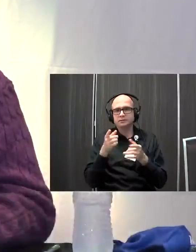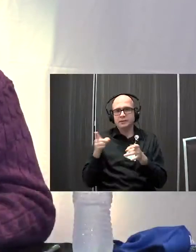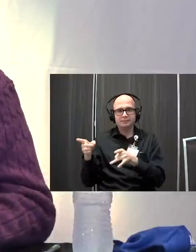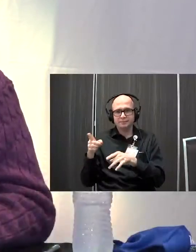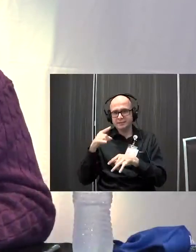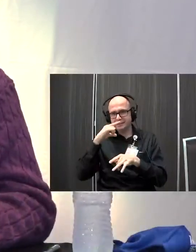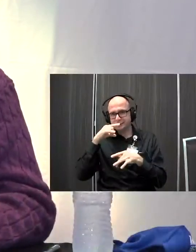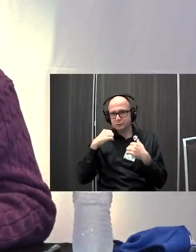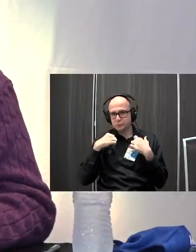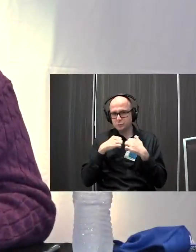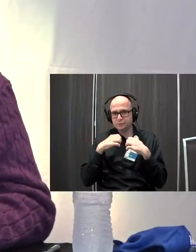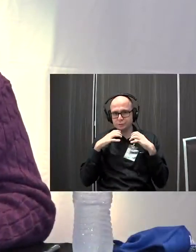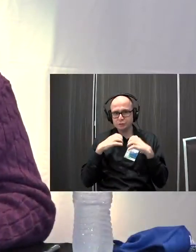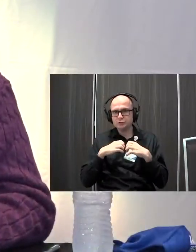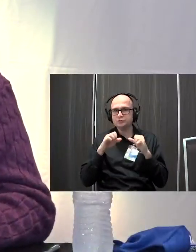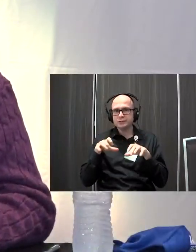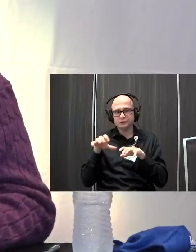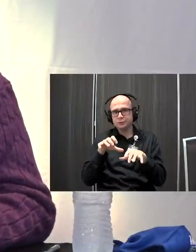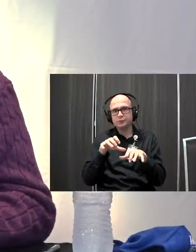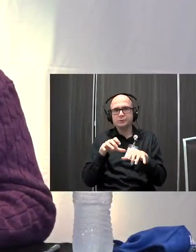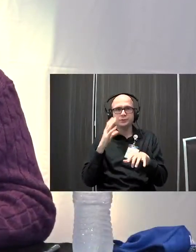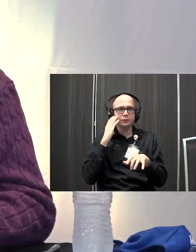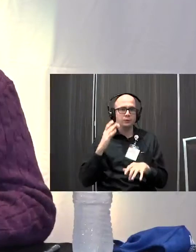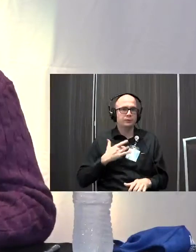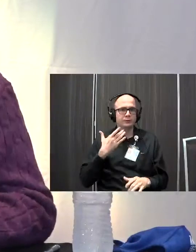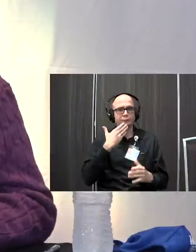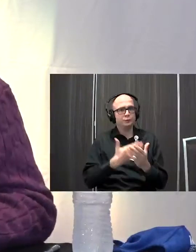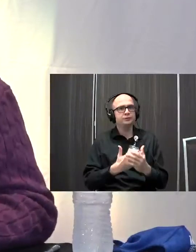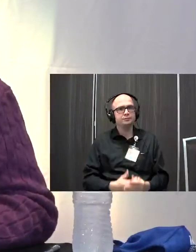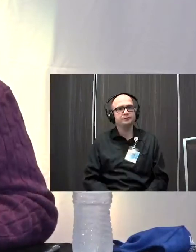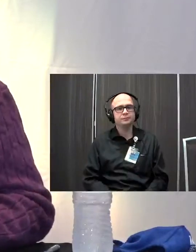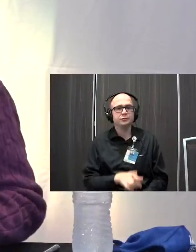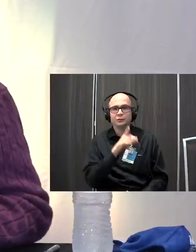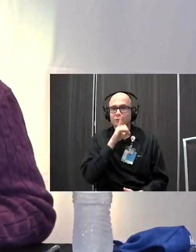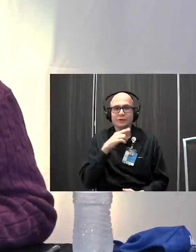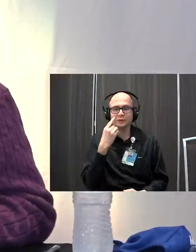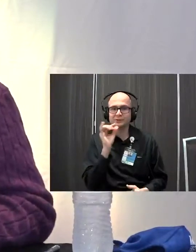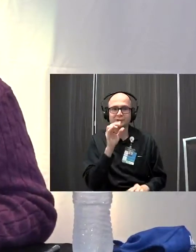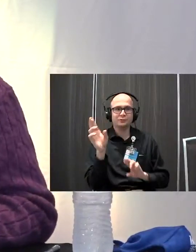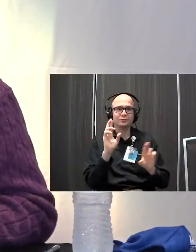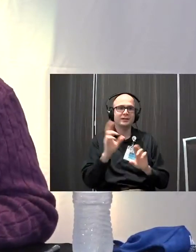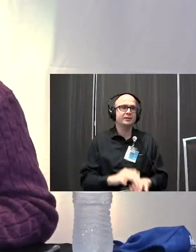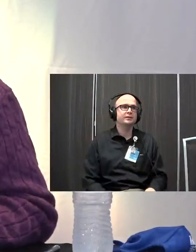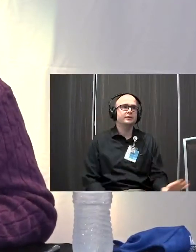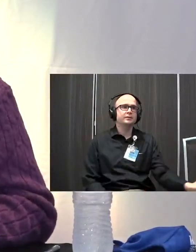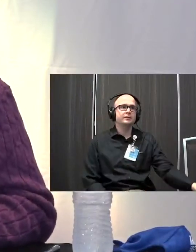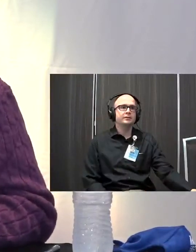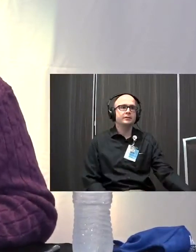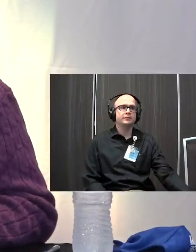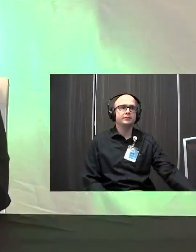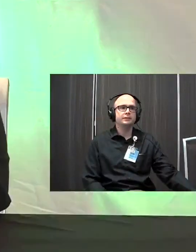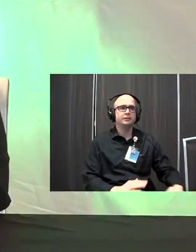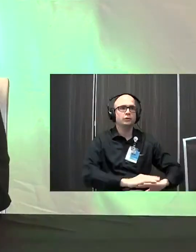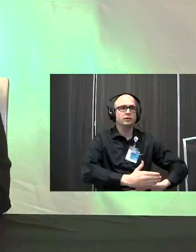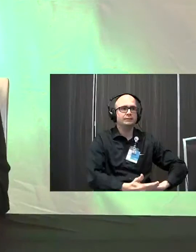with charge can do, and it actually goes back to that feeling good. I think Lily looks like she's ready. Yes. Yeah. I was